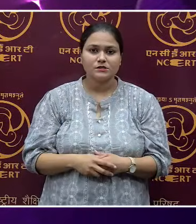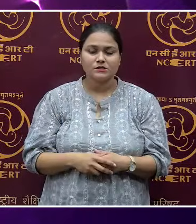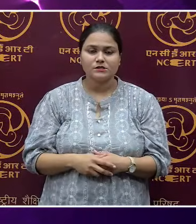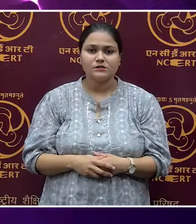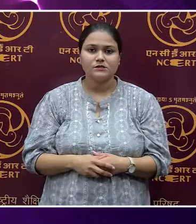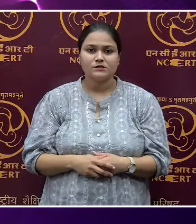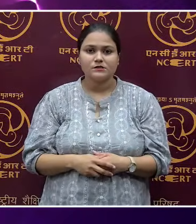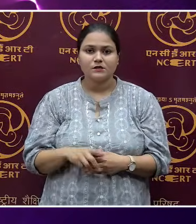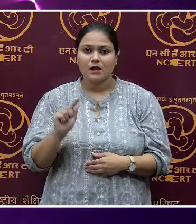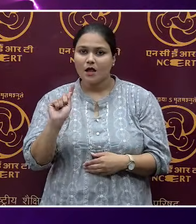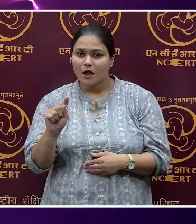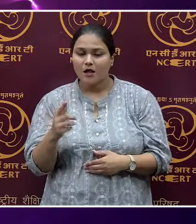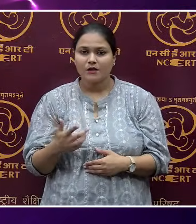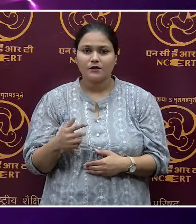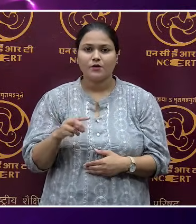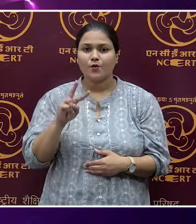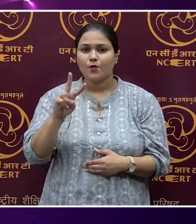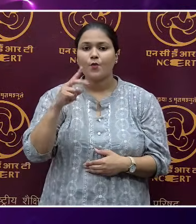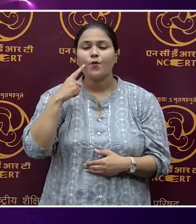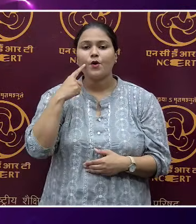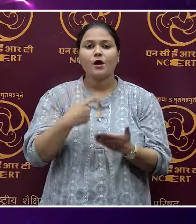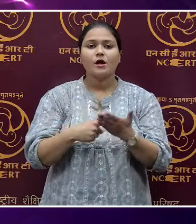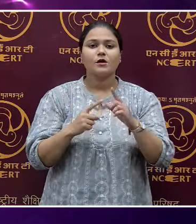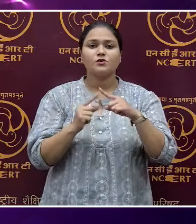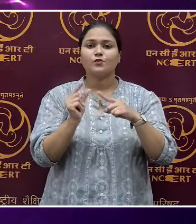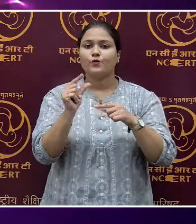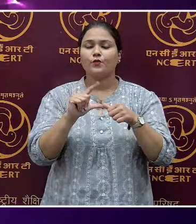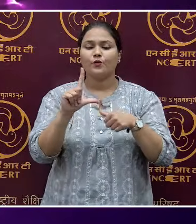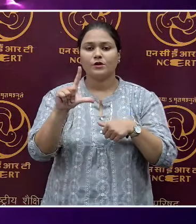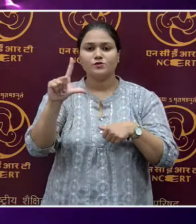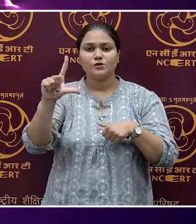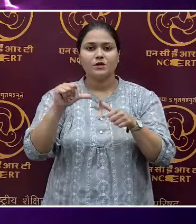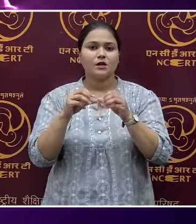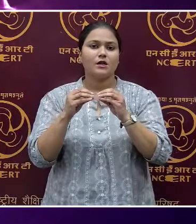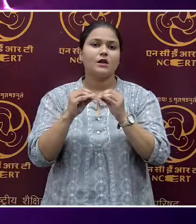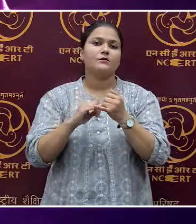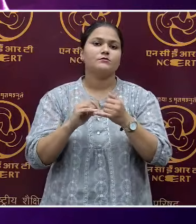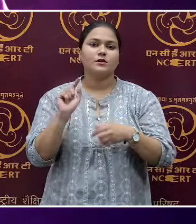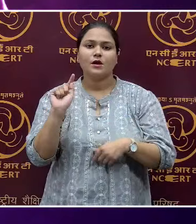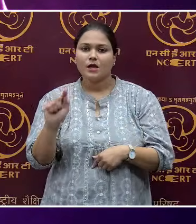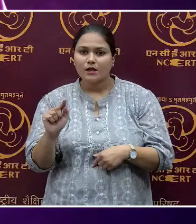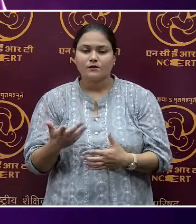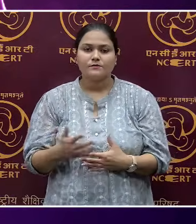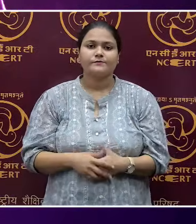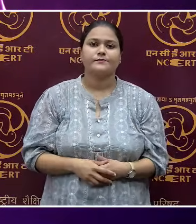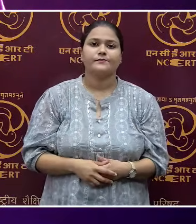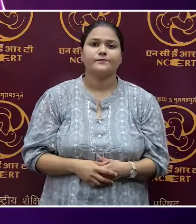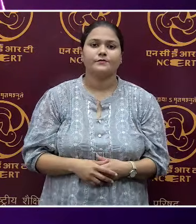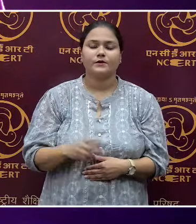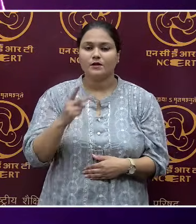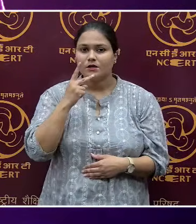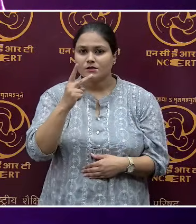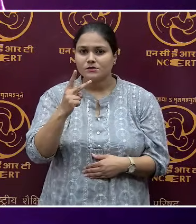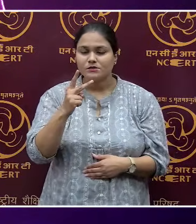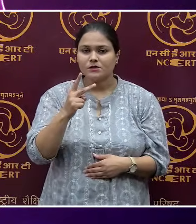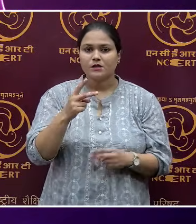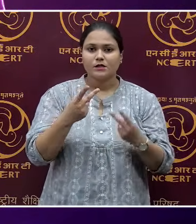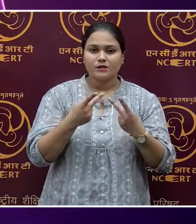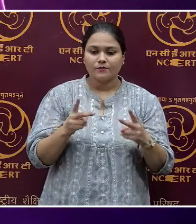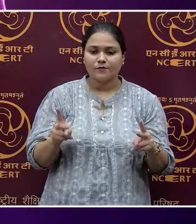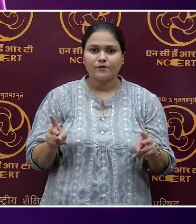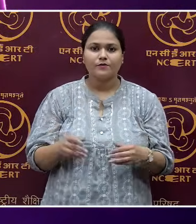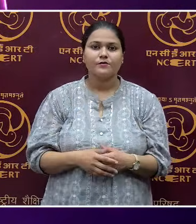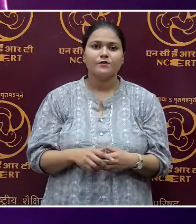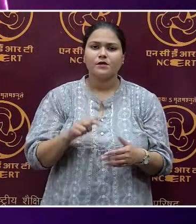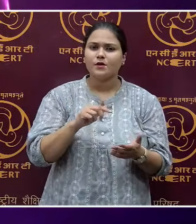Yeah. Here you can find virtual labs. You have to click in this. So you will see about the virtual labs here. What